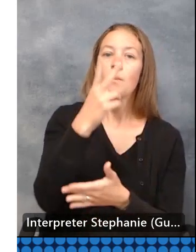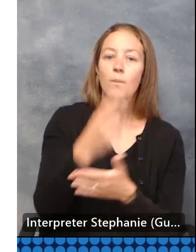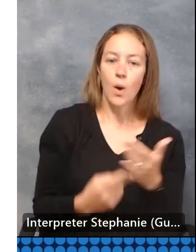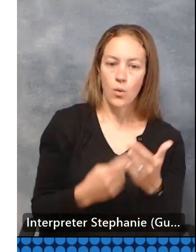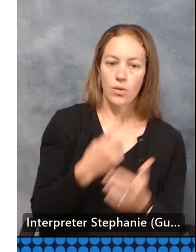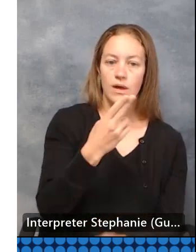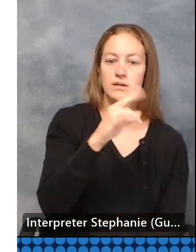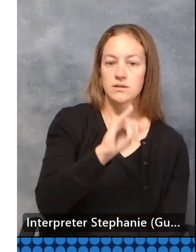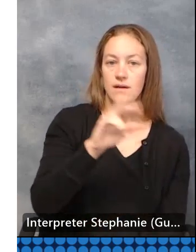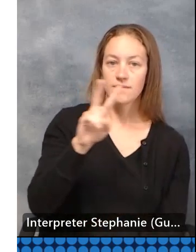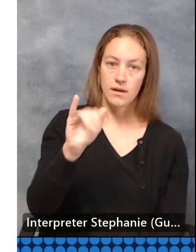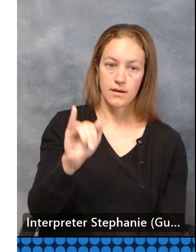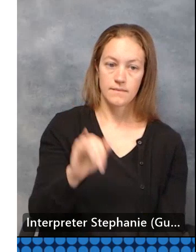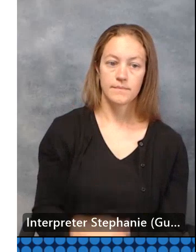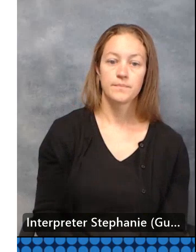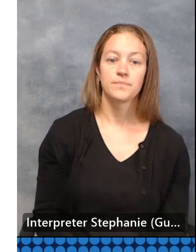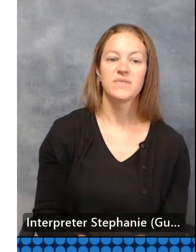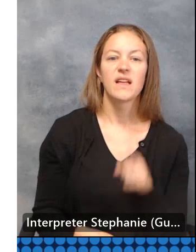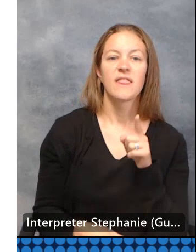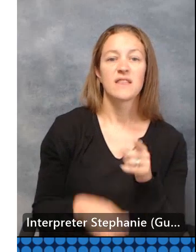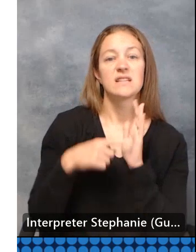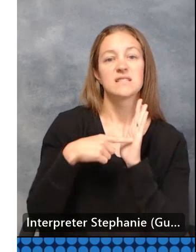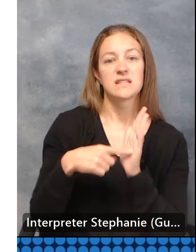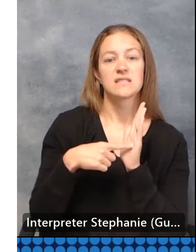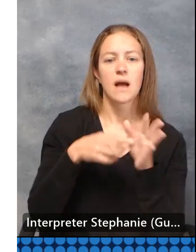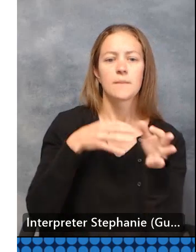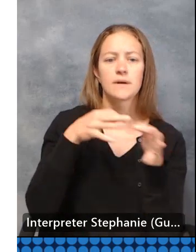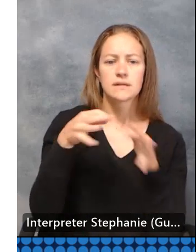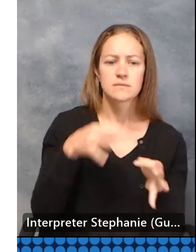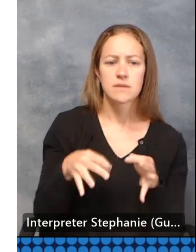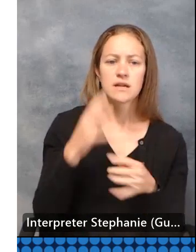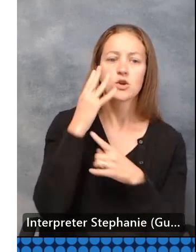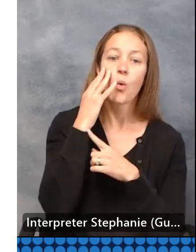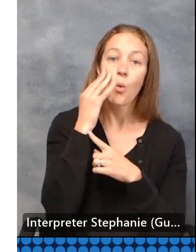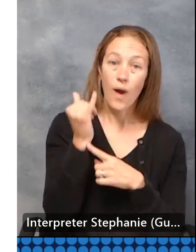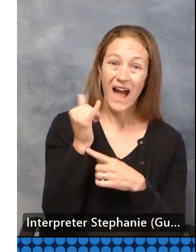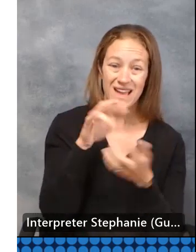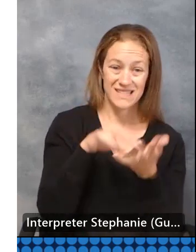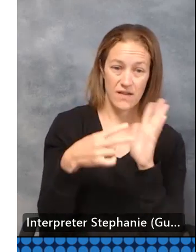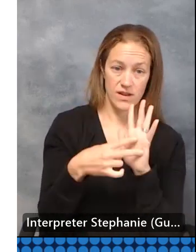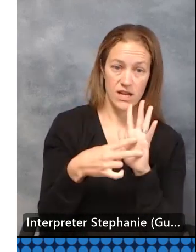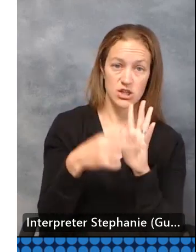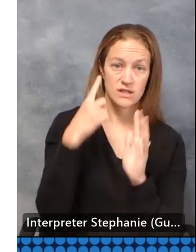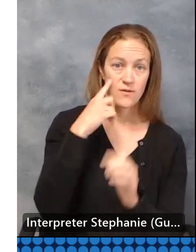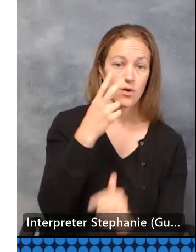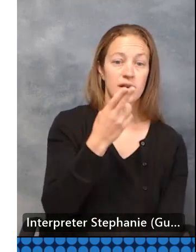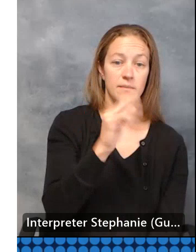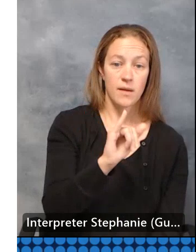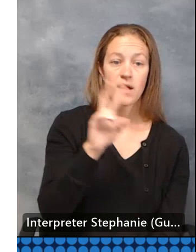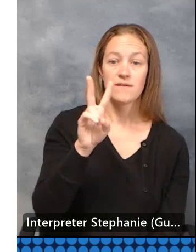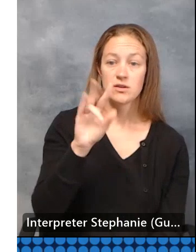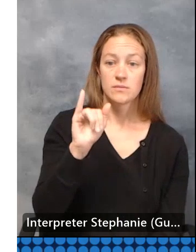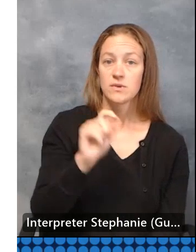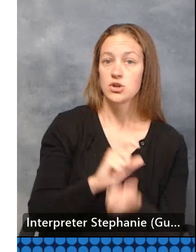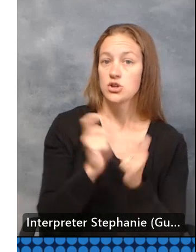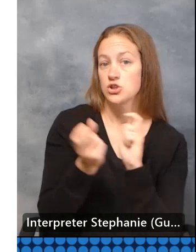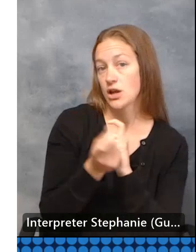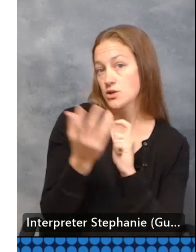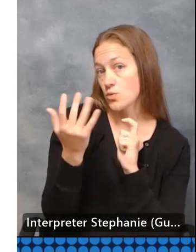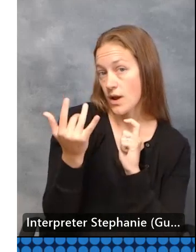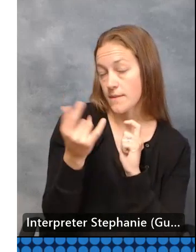visual impairment. This example explains why the definitions for hearing impairment and visual impairment have changed.